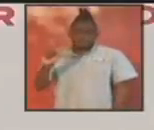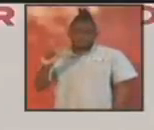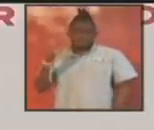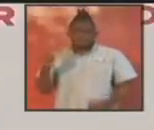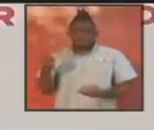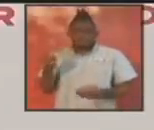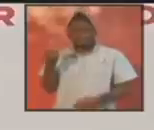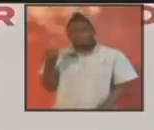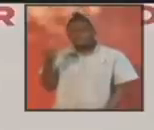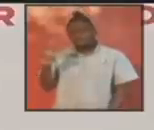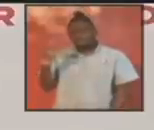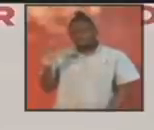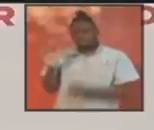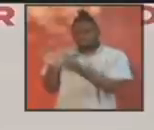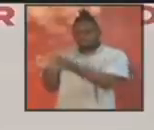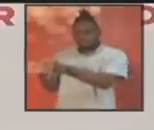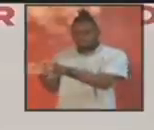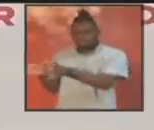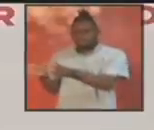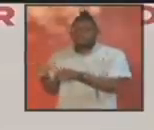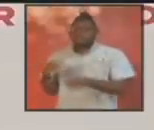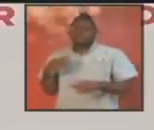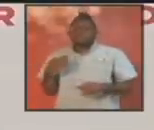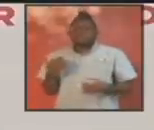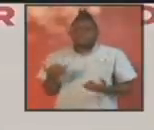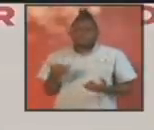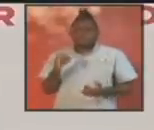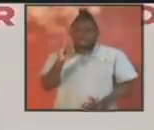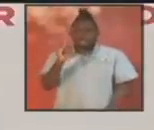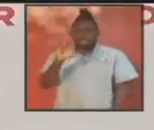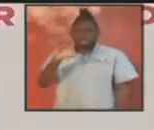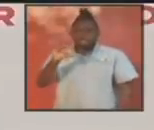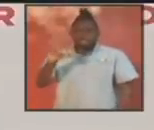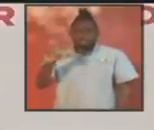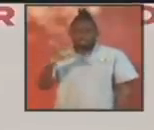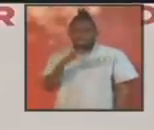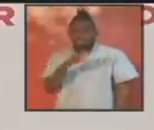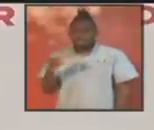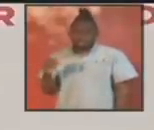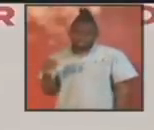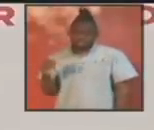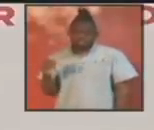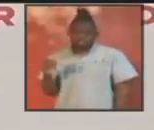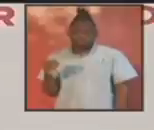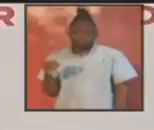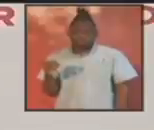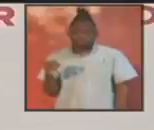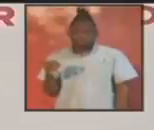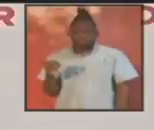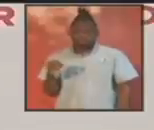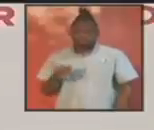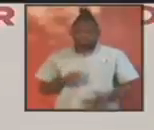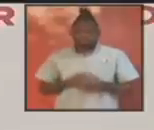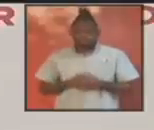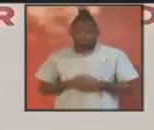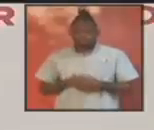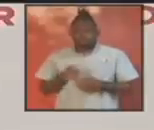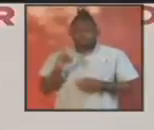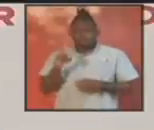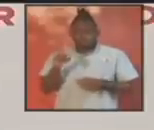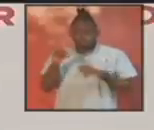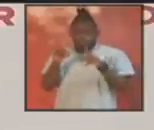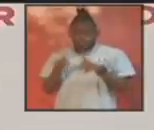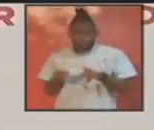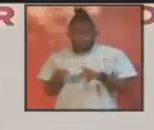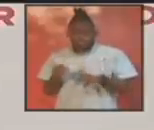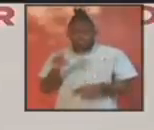persons. 3 of those are now in the ICU, and in terms of the step down, that 1 person is at the UE